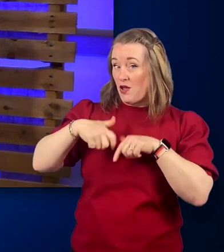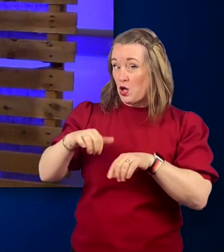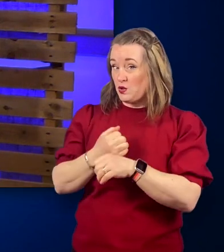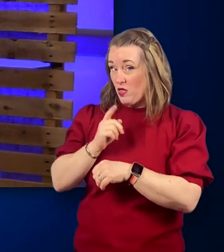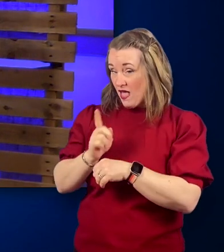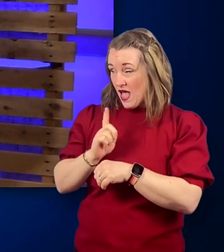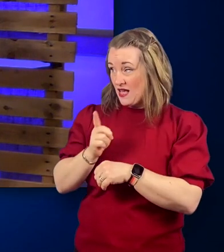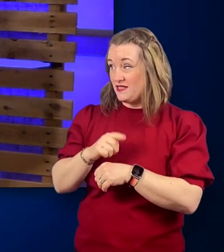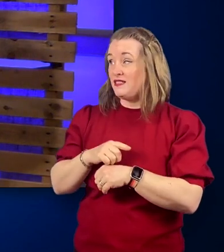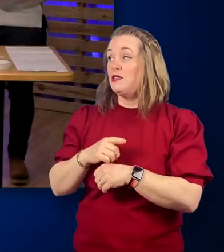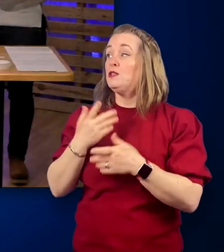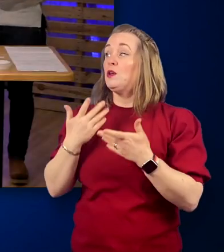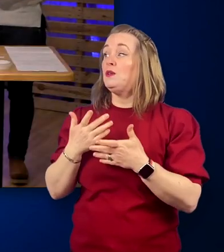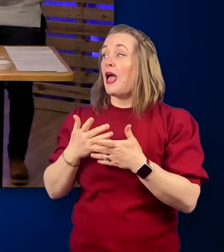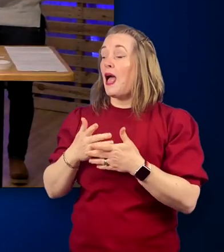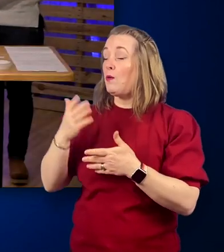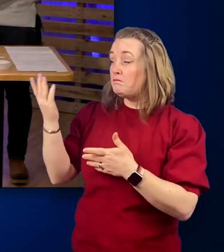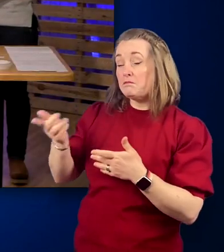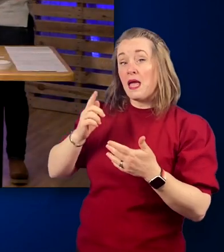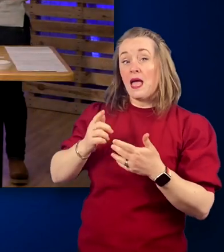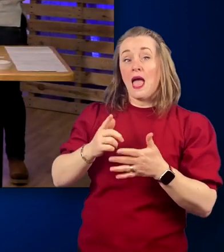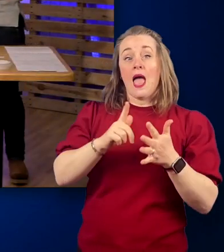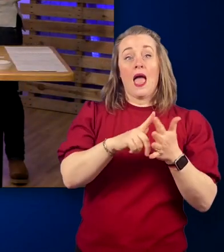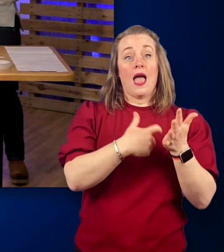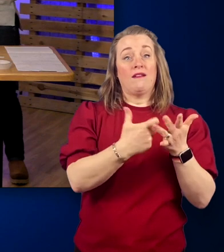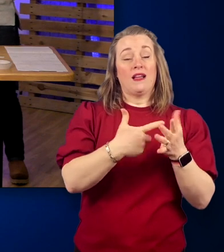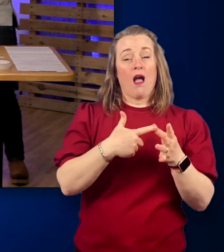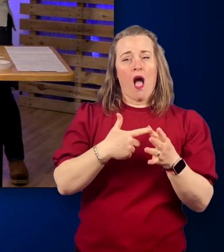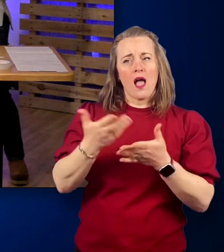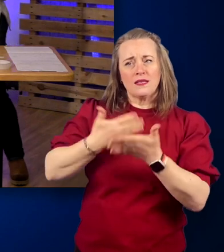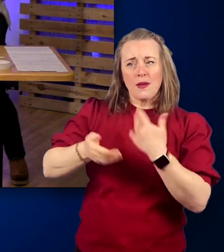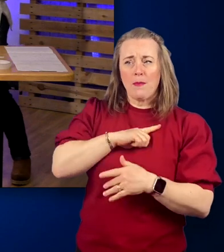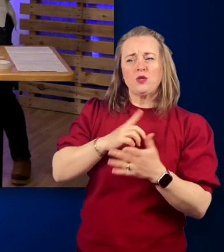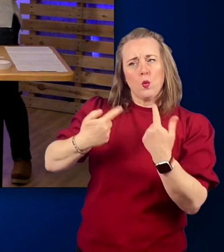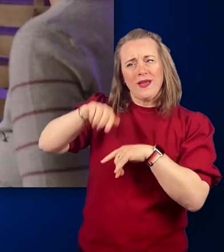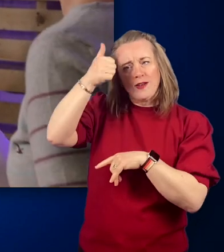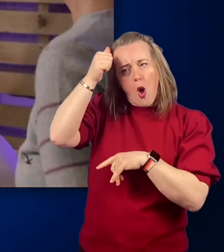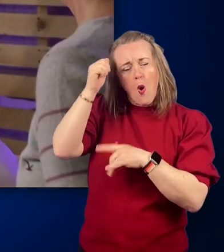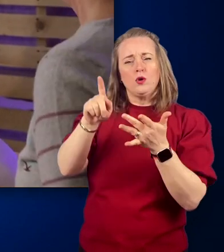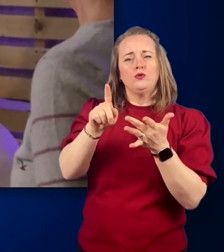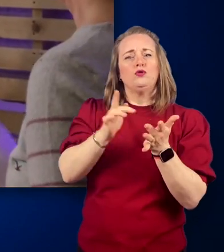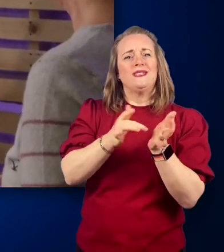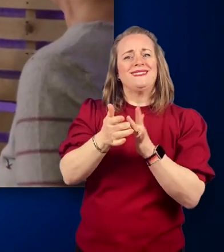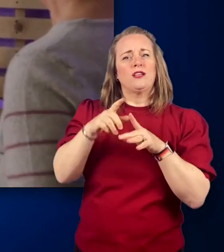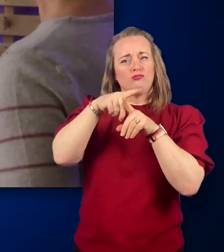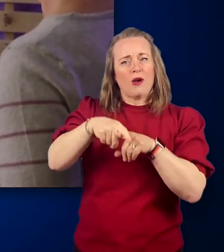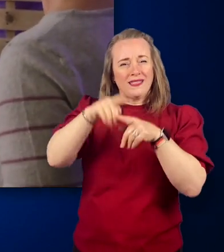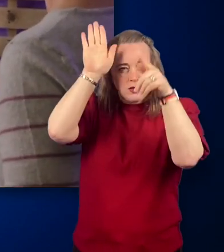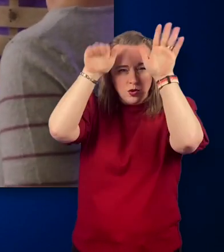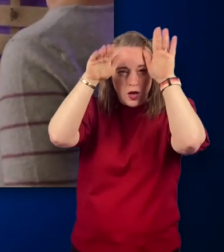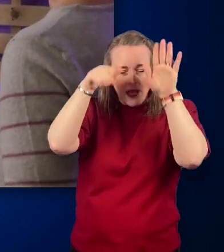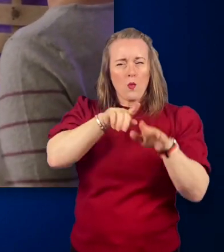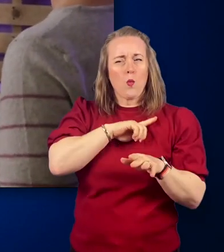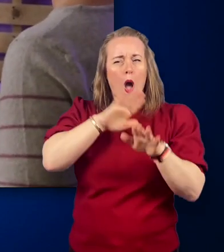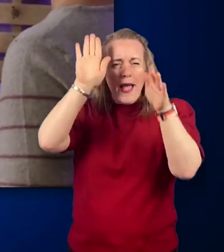the meantime, Erica, we know that Jesus rode into Jerusalem on a donkey, but why? Why did